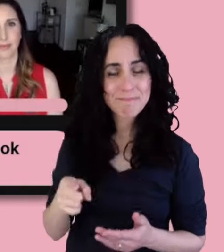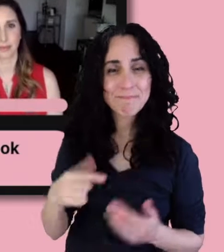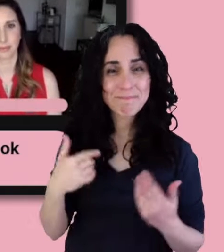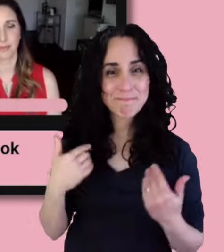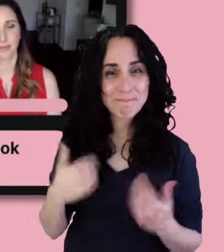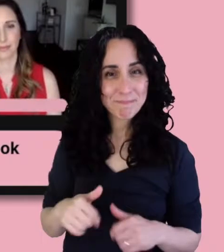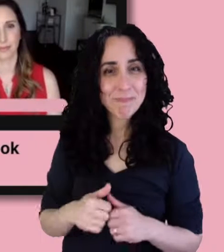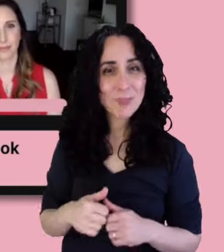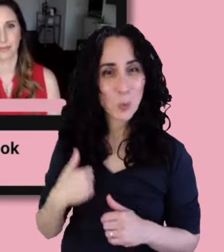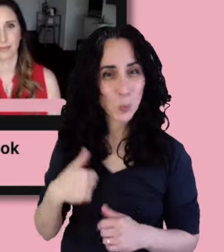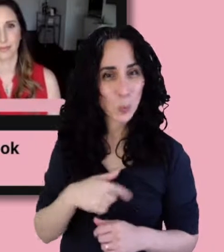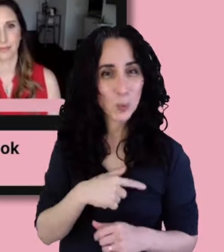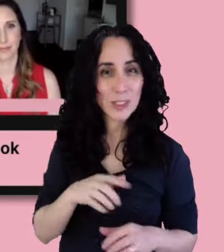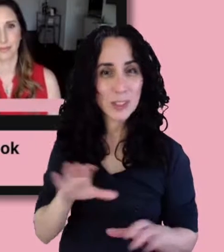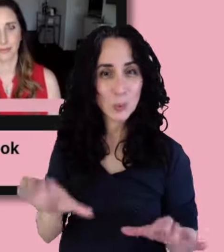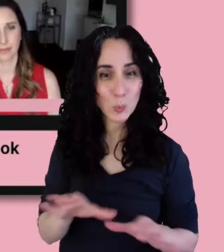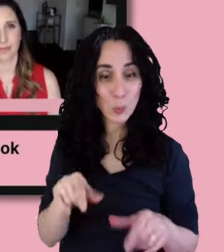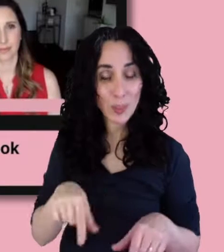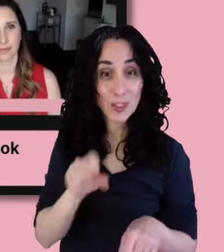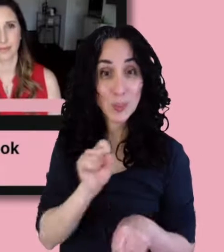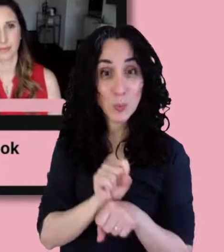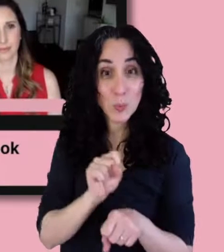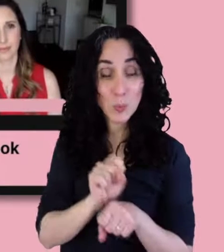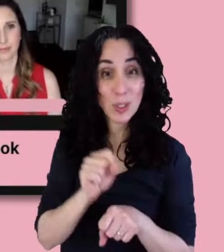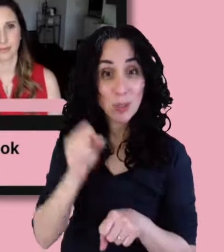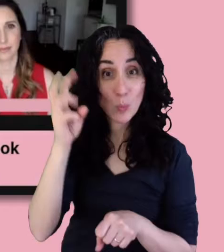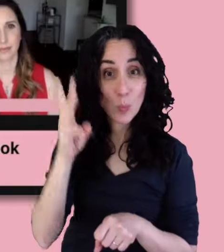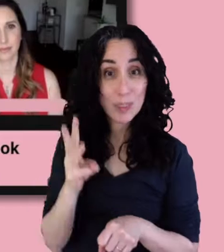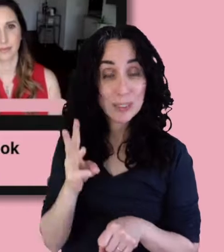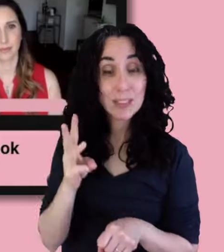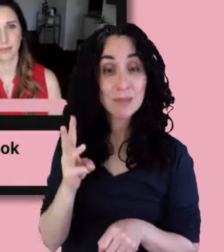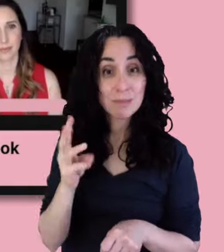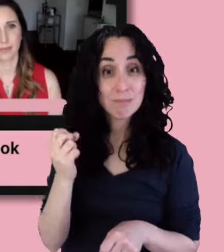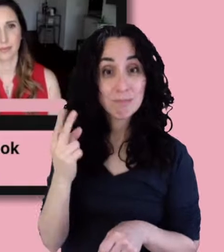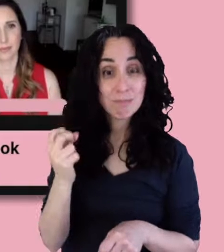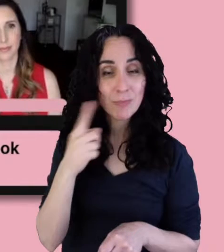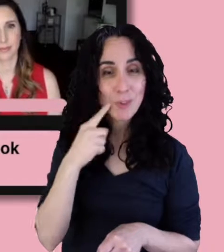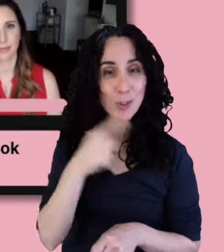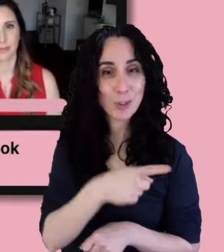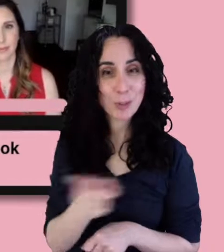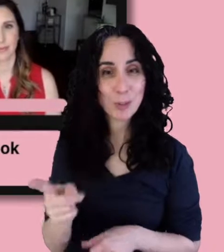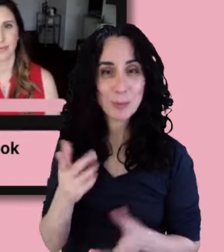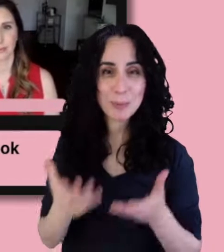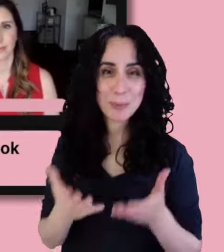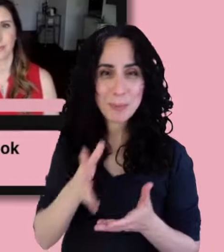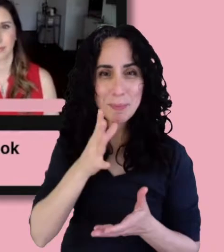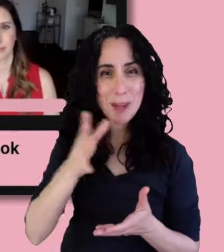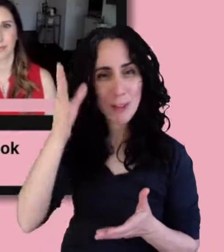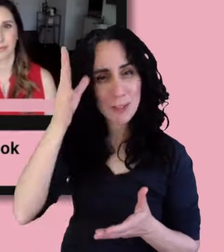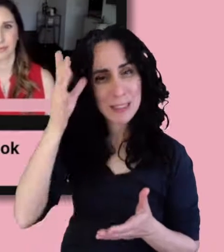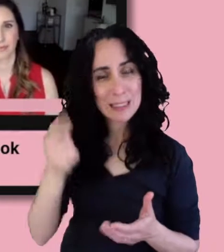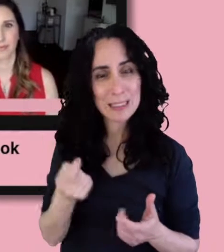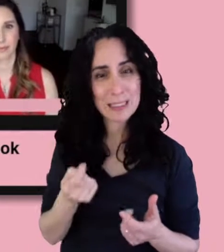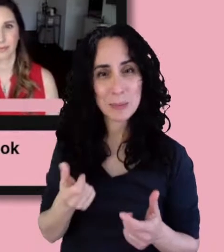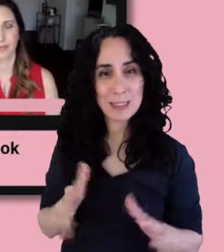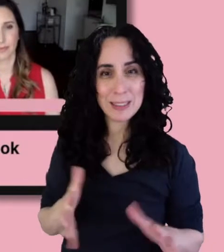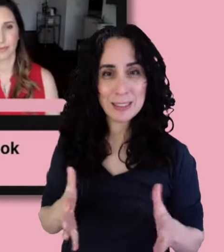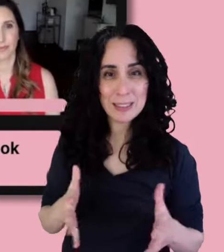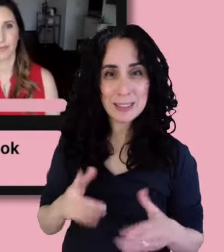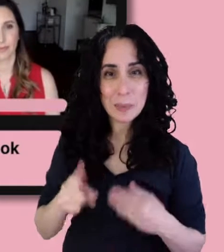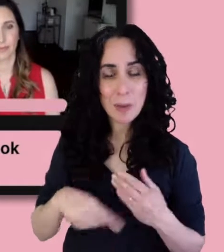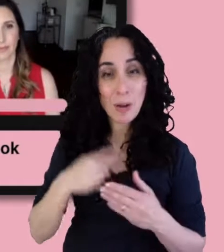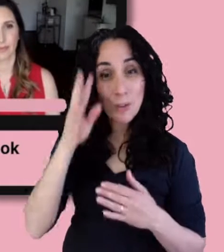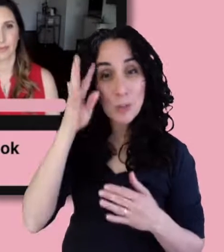we do these live streams for. Parents who are at home right now who might be a little bit anxious